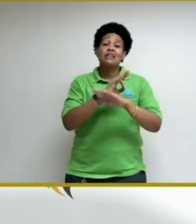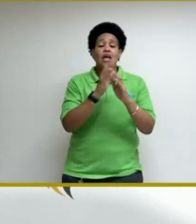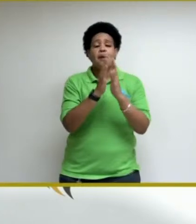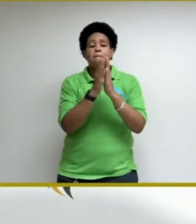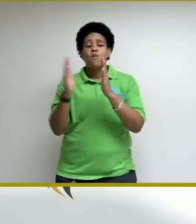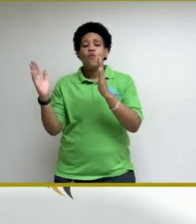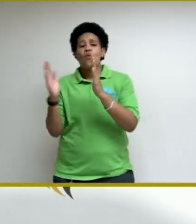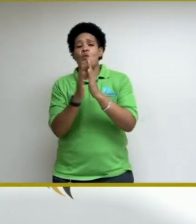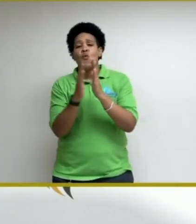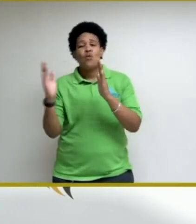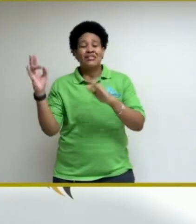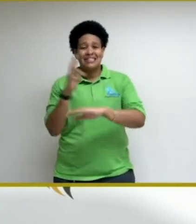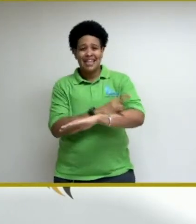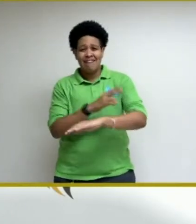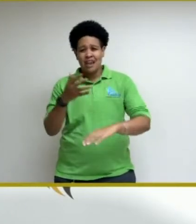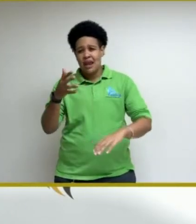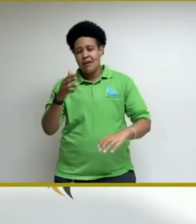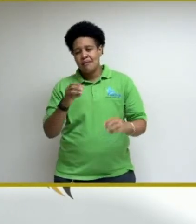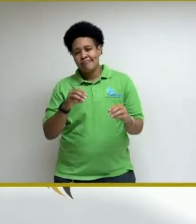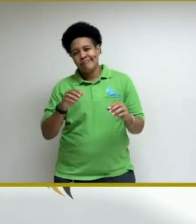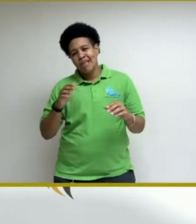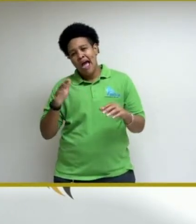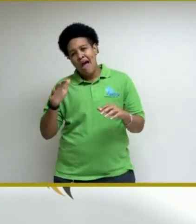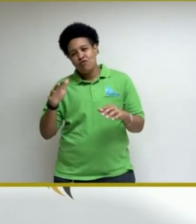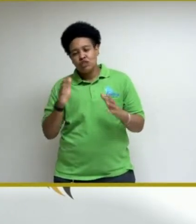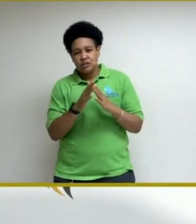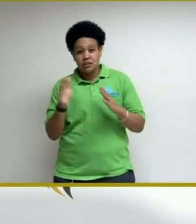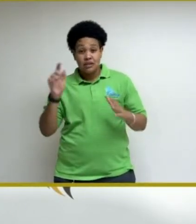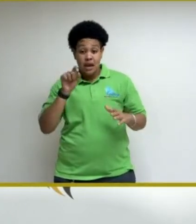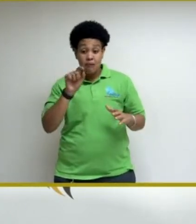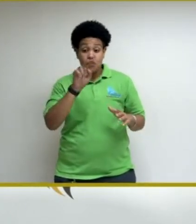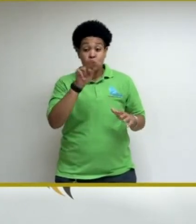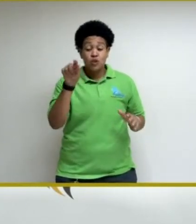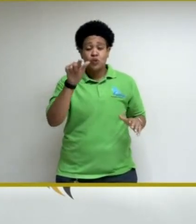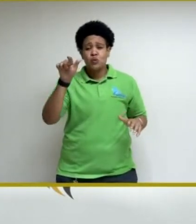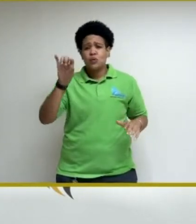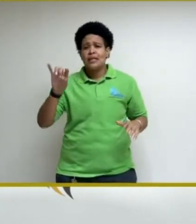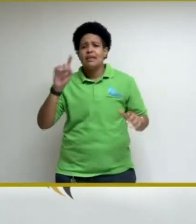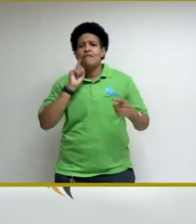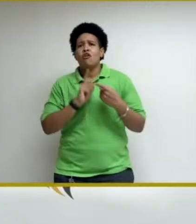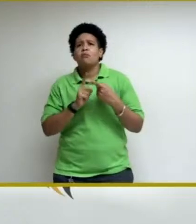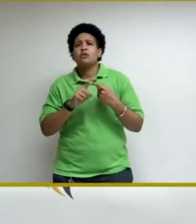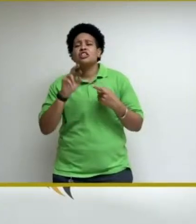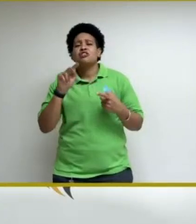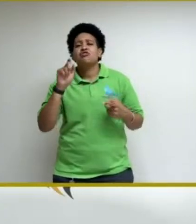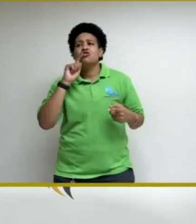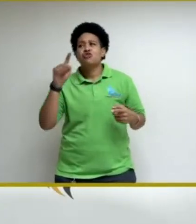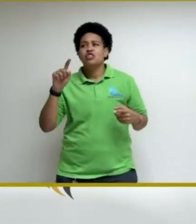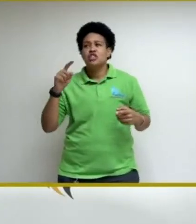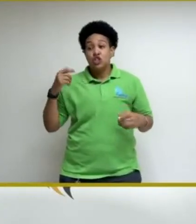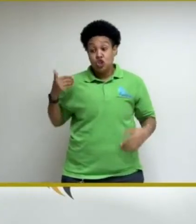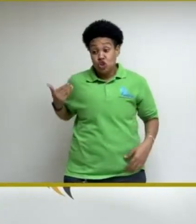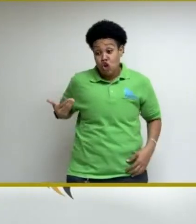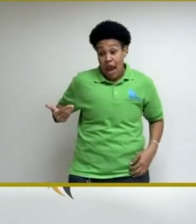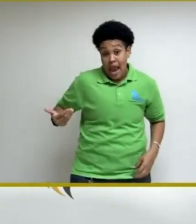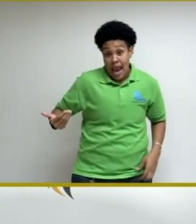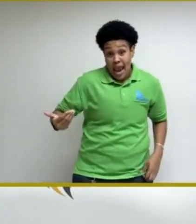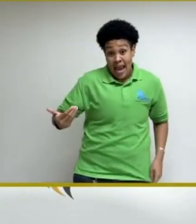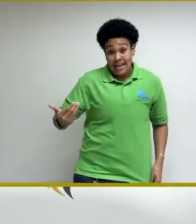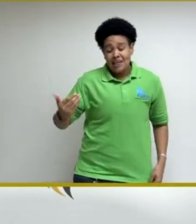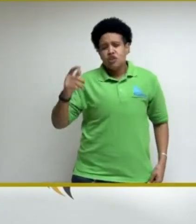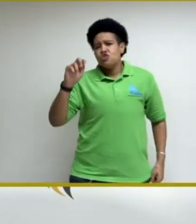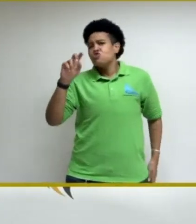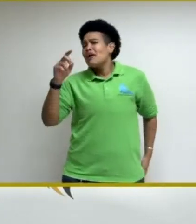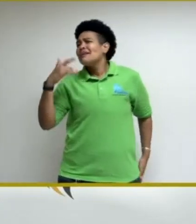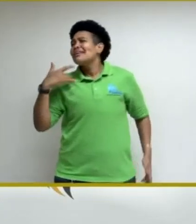average, April 22nd to 28th, for the positivity rate, which is a trend which tends to give